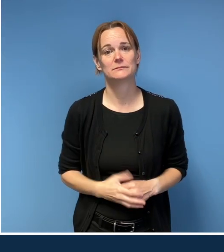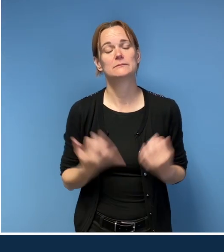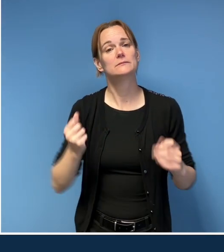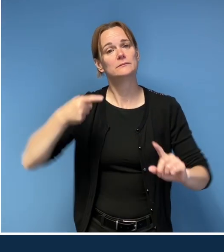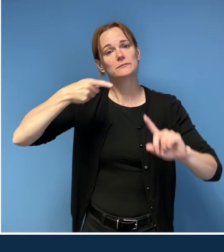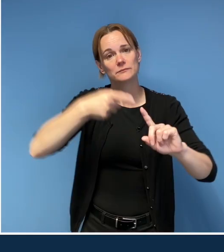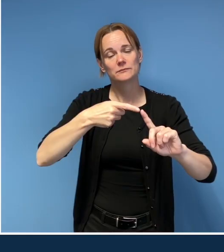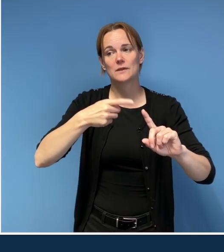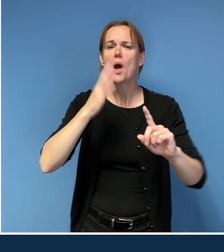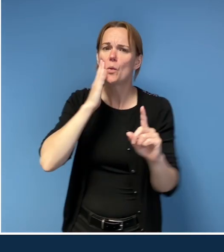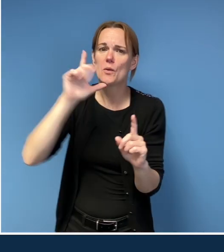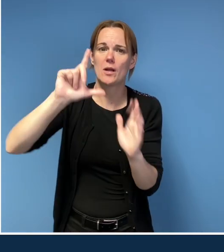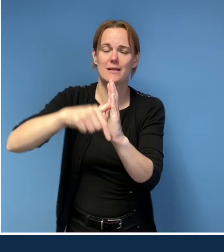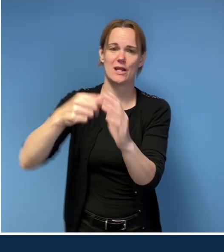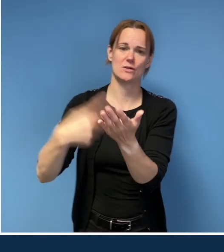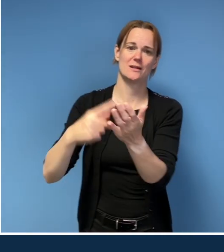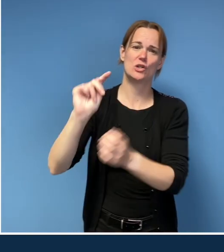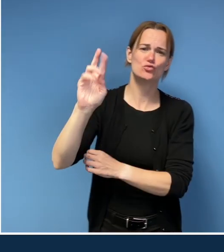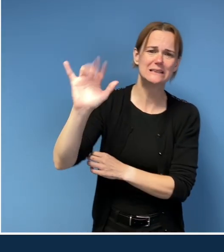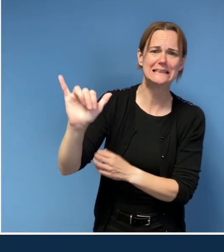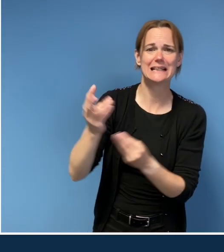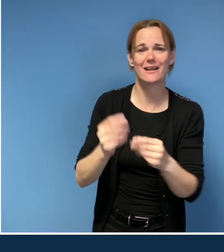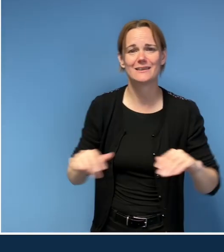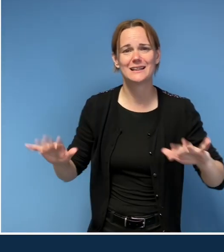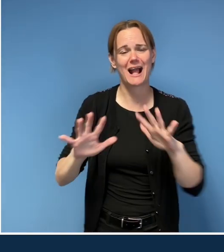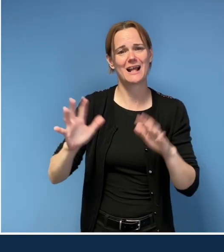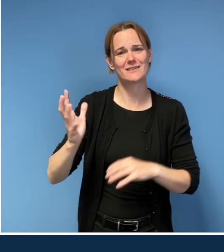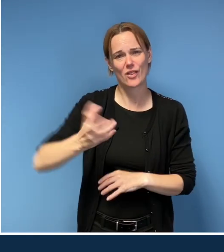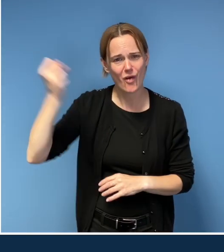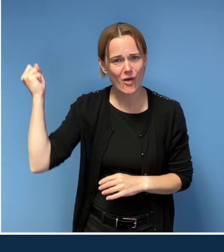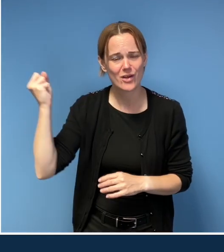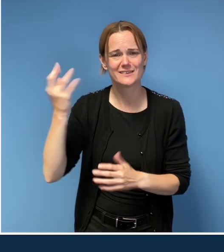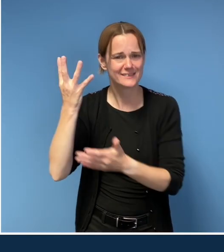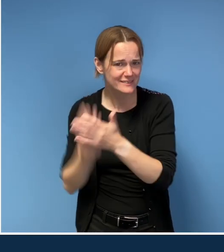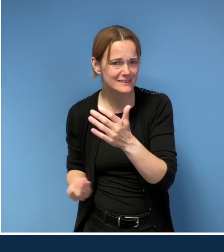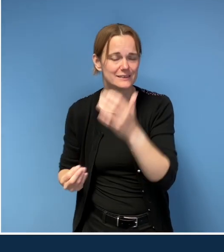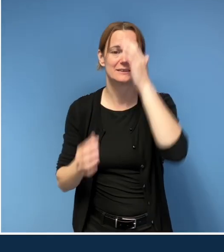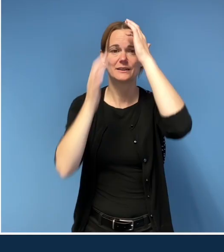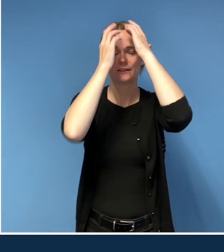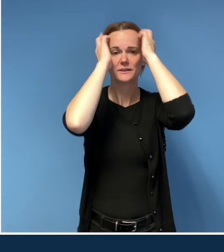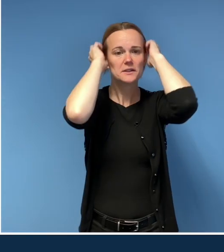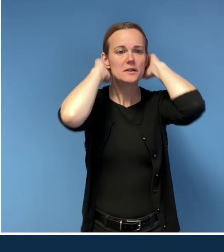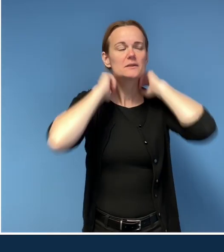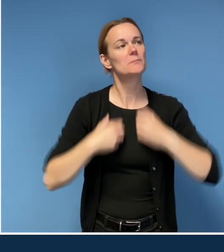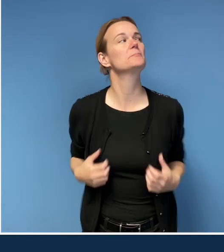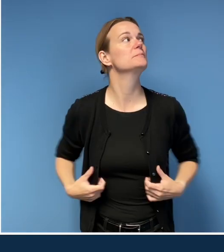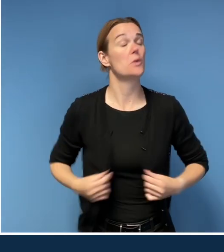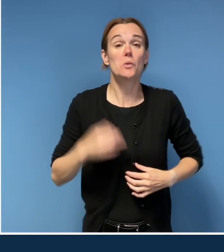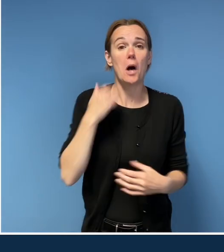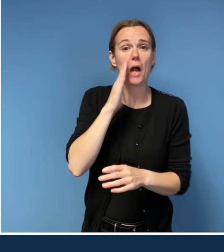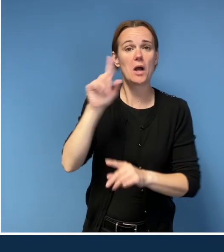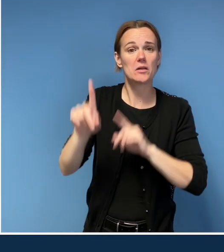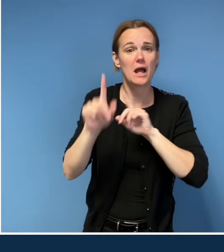about treaties, about land, about loss. And so before we really kind of get deep in our questions here, is there anything in particular that you